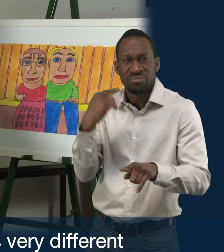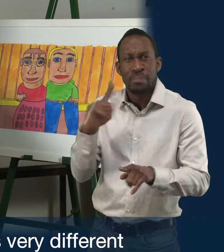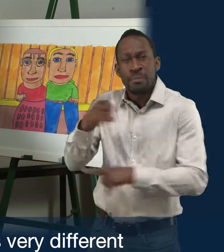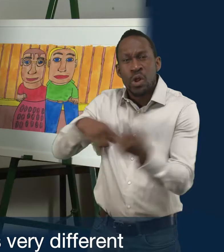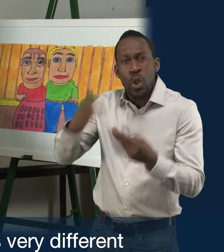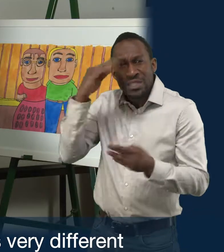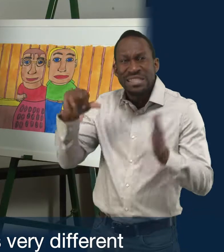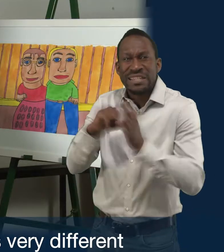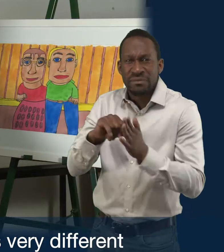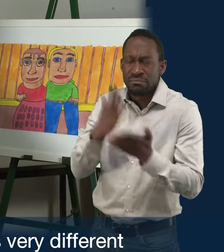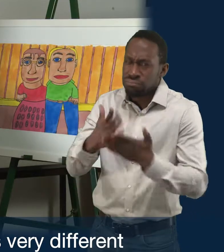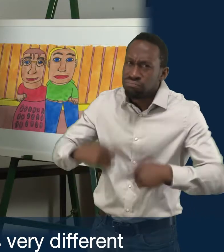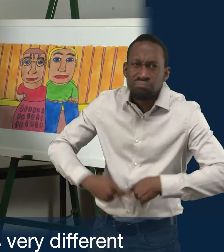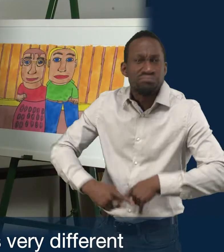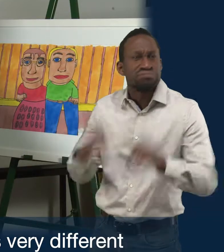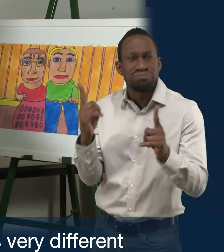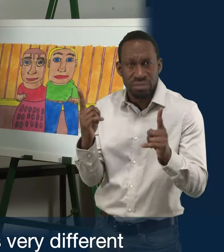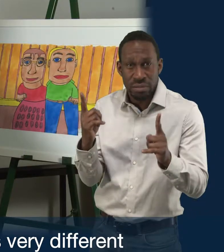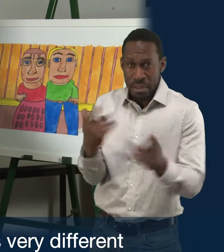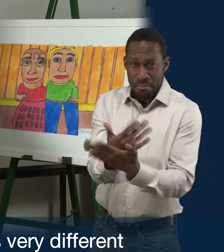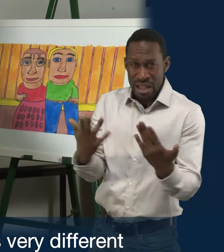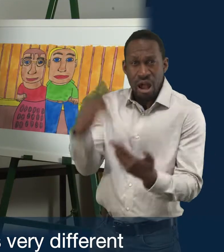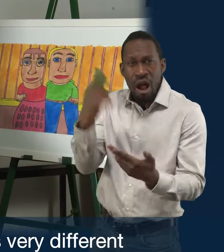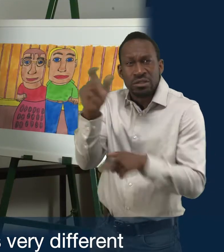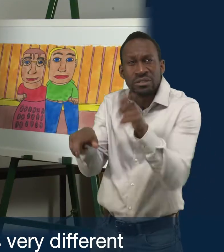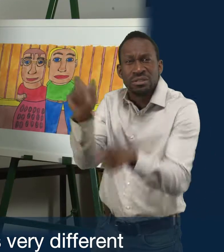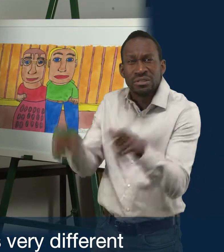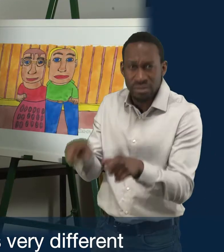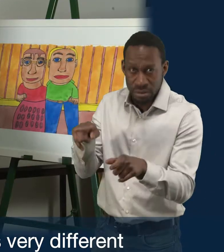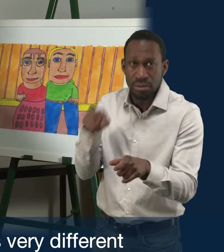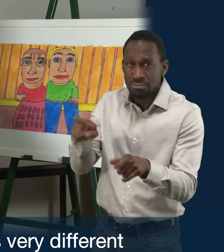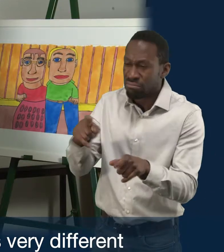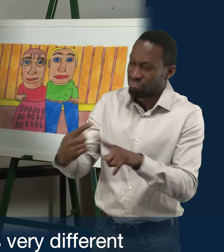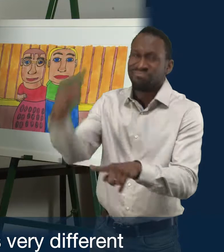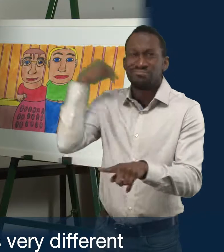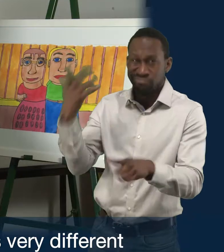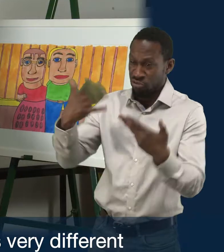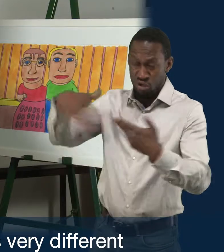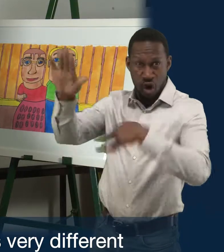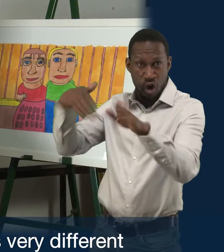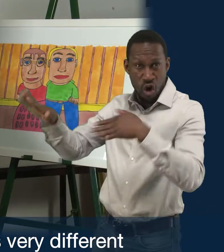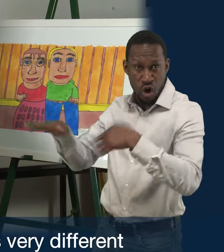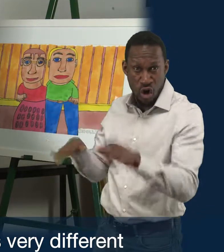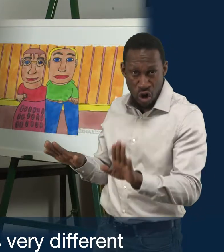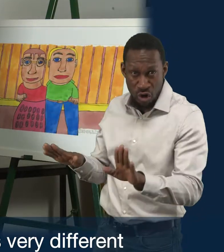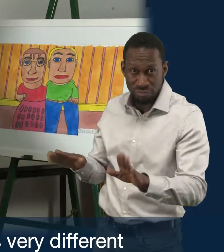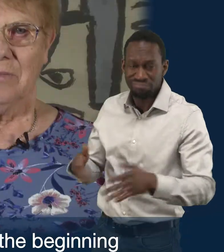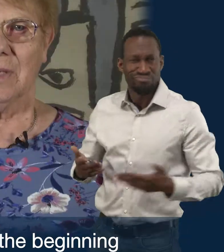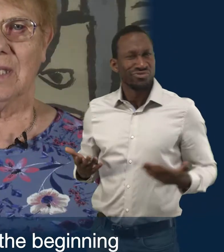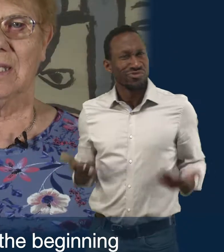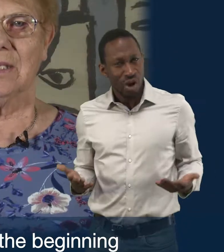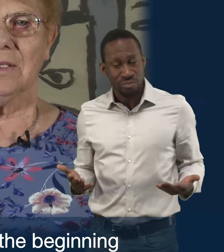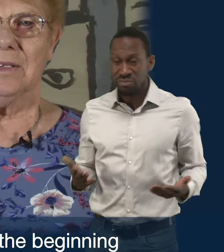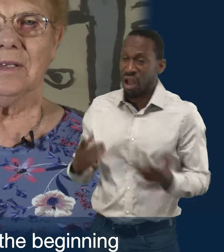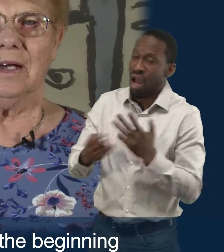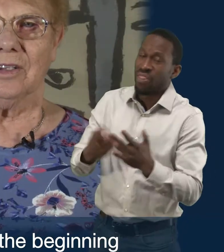Before the 1980s, life was very different for people with learning difficulties.